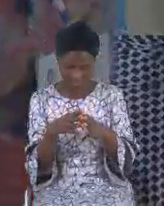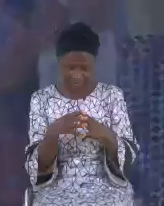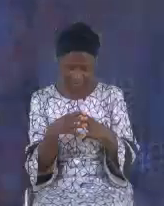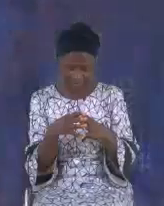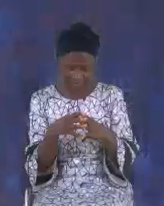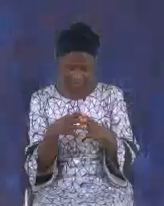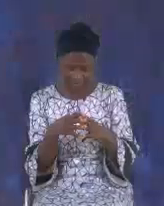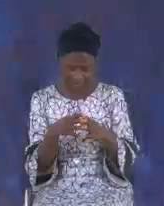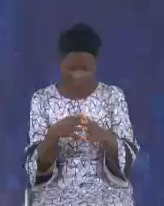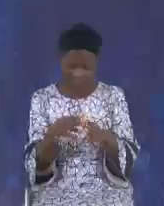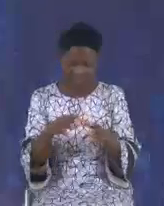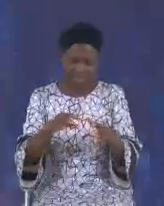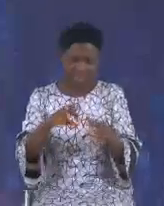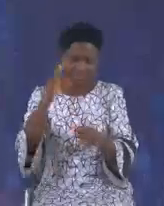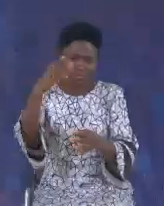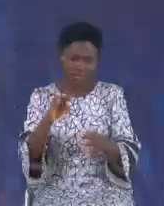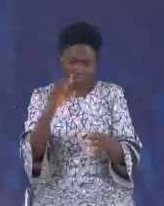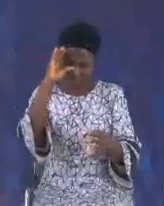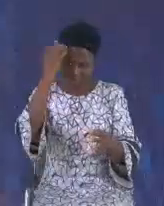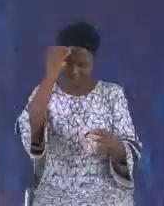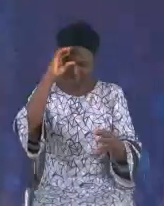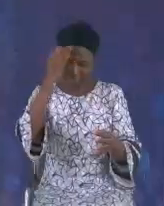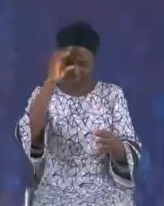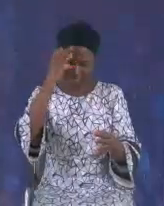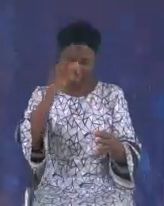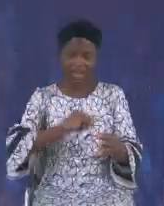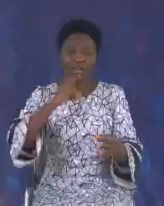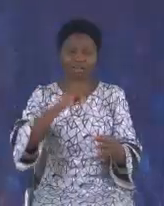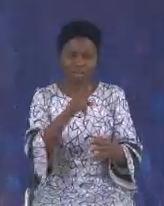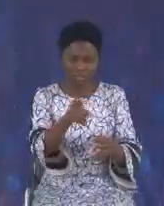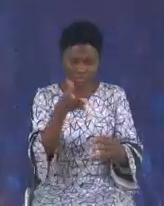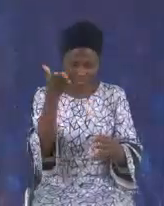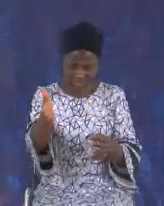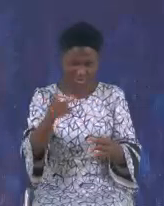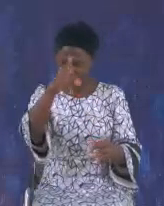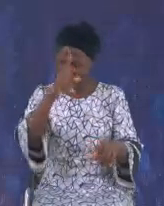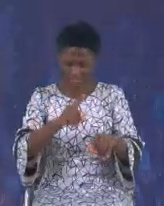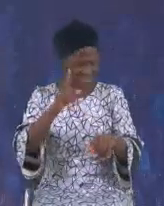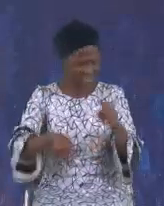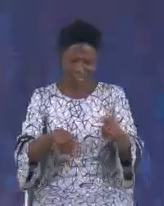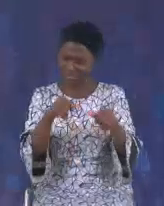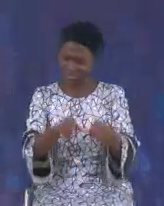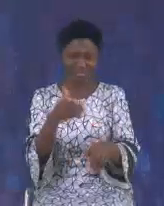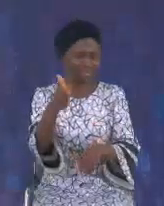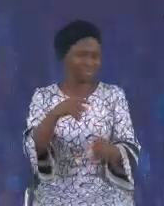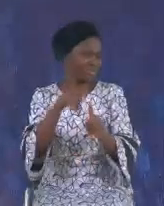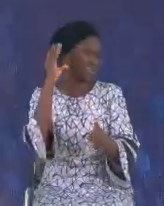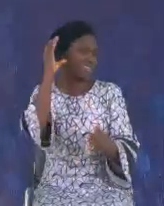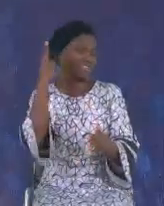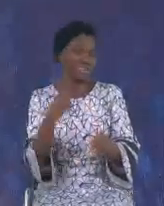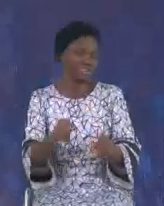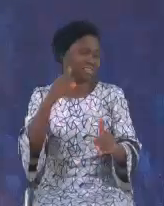Spirit of insanity, I command you there. You cannot remain there. When you hear the name